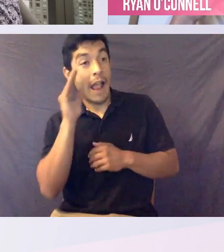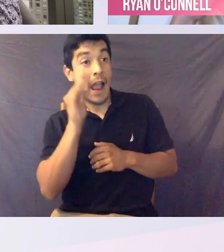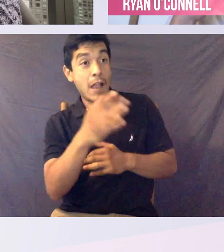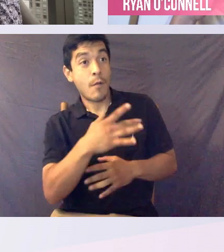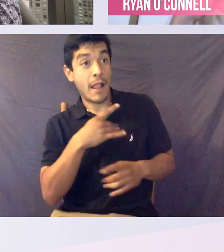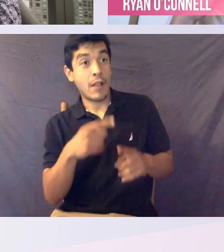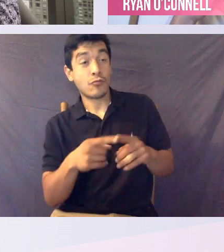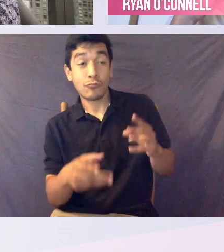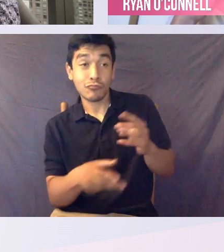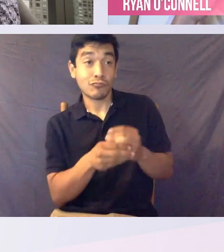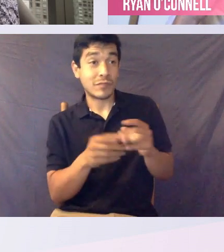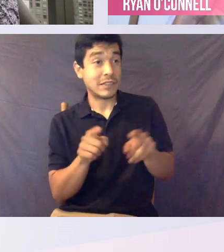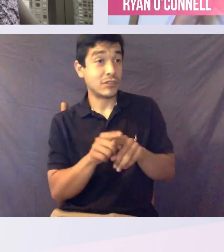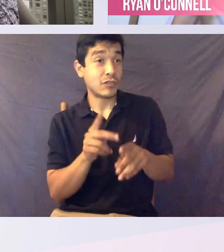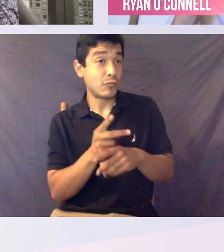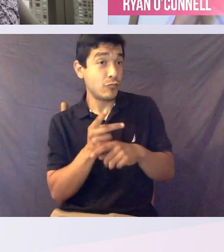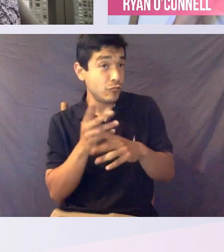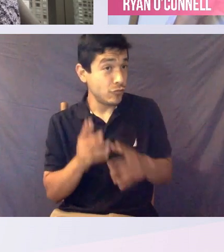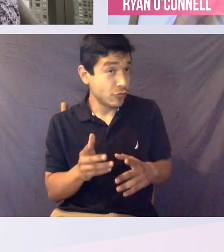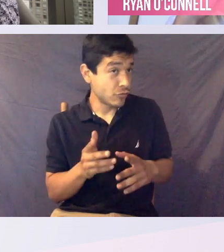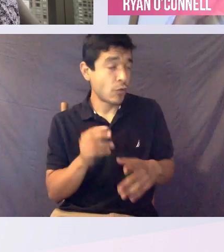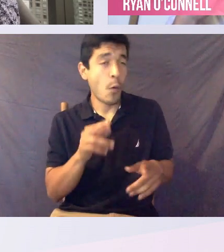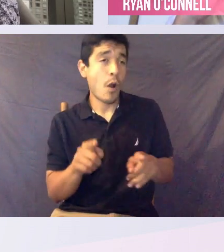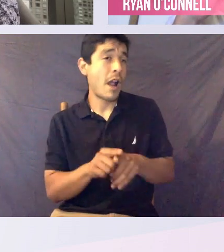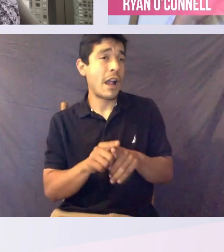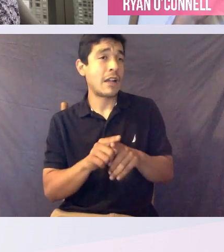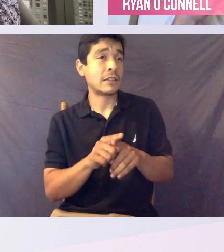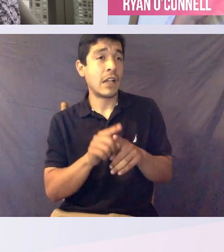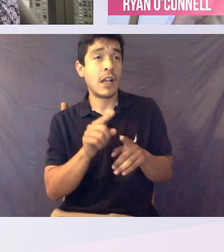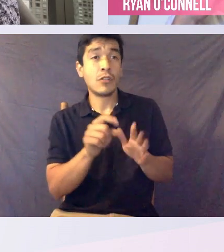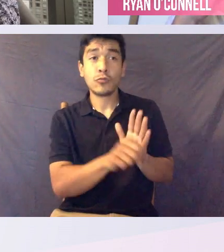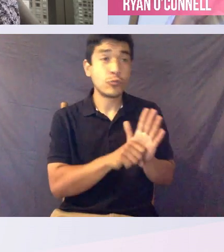a producer? Or as a studio,